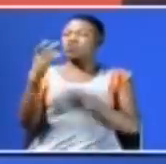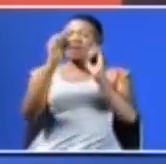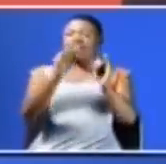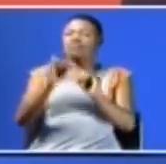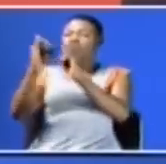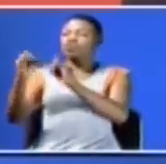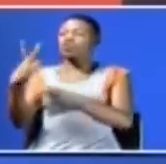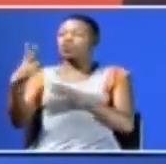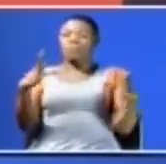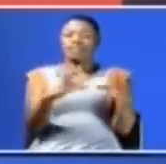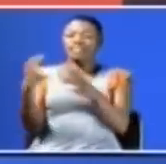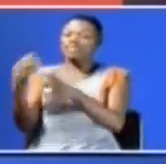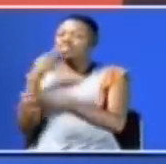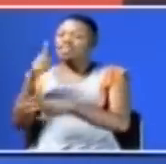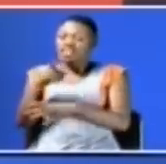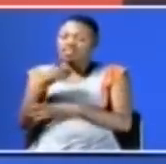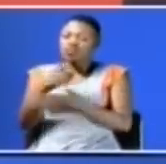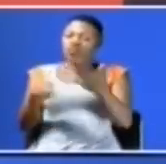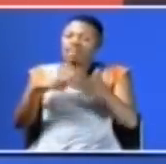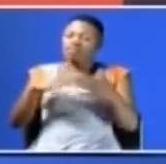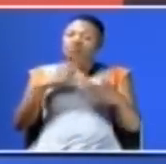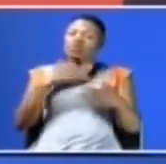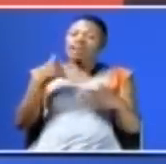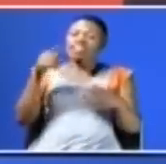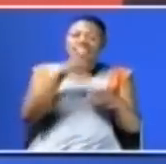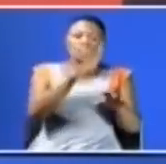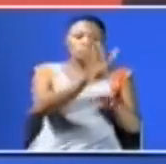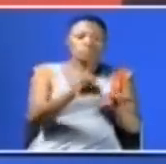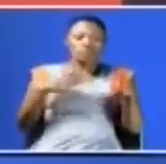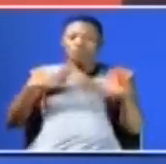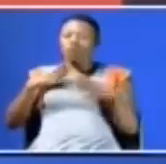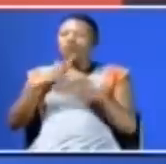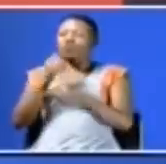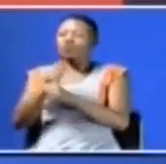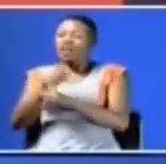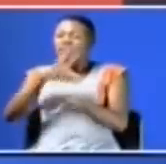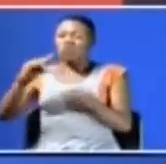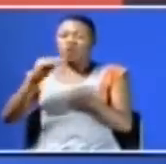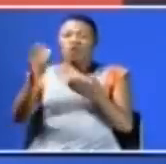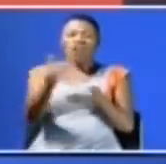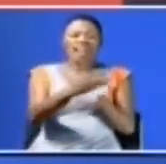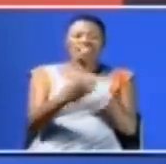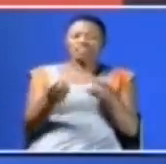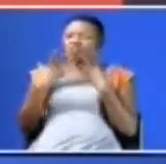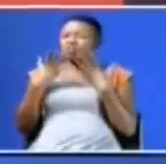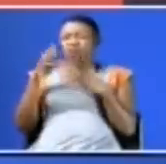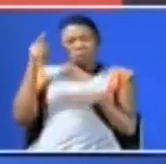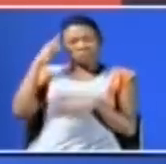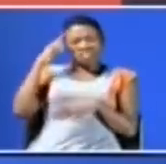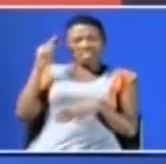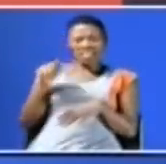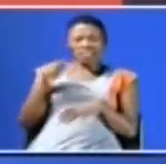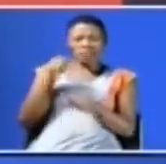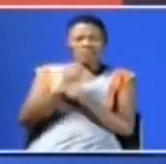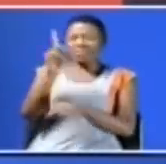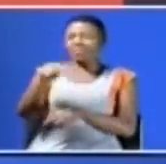parties that this is what we want and these are the gentlemen who are going to do it, and you go around and collect views, I don't think it was done really in the, yeah. in the